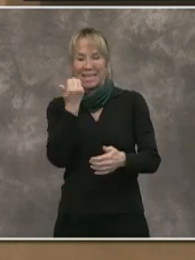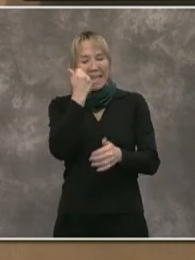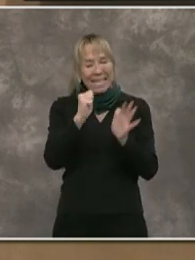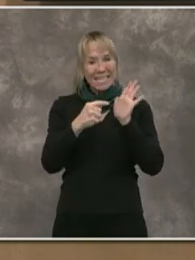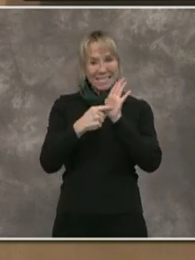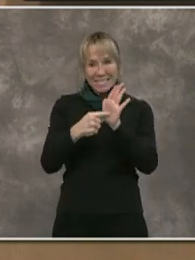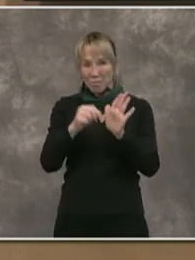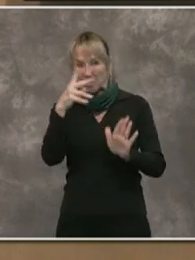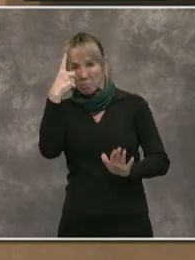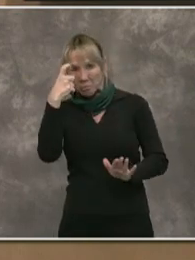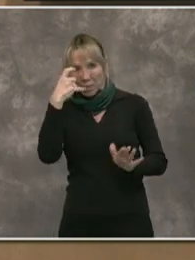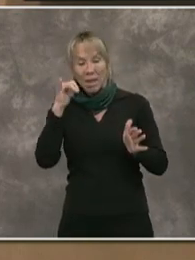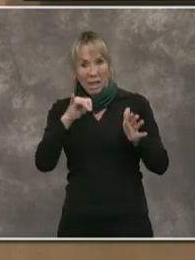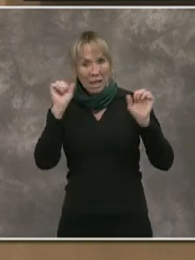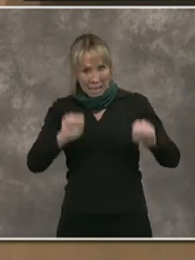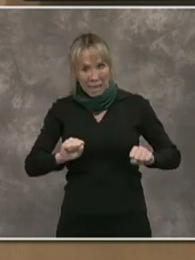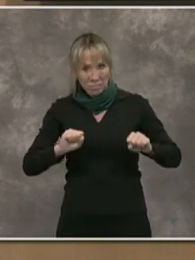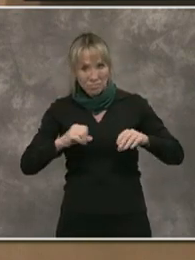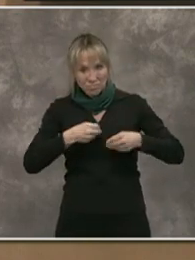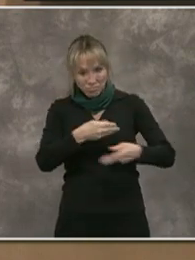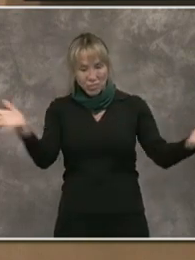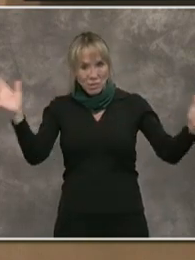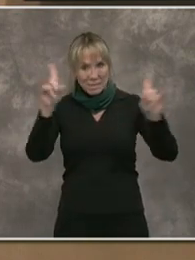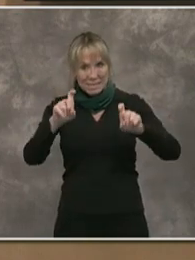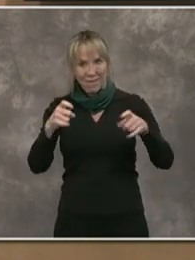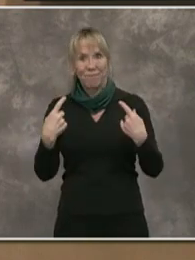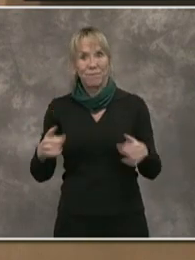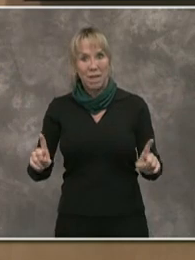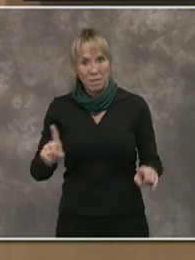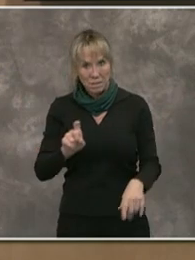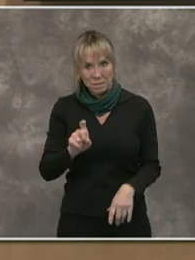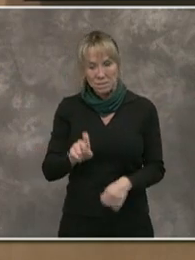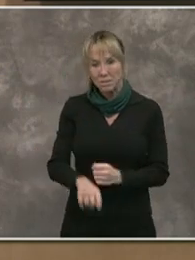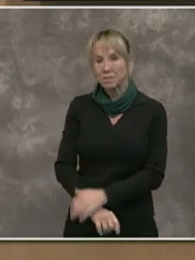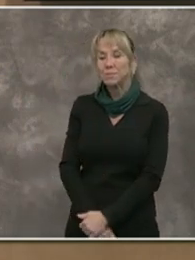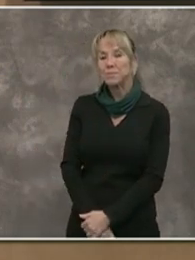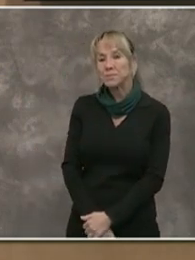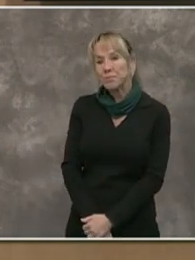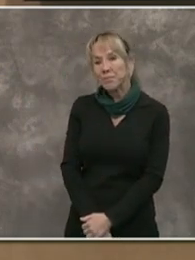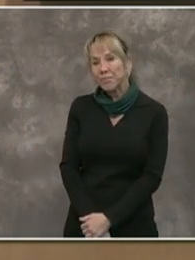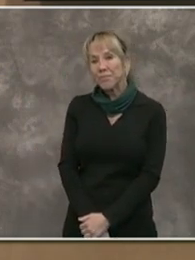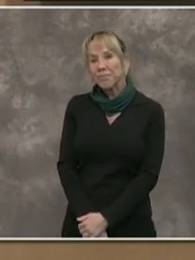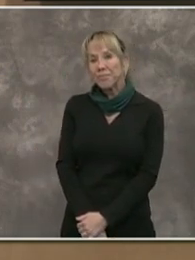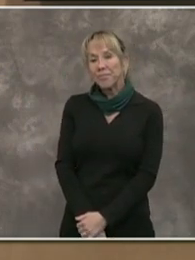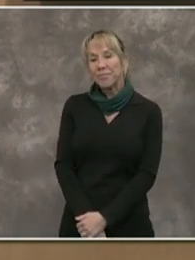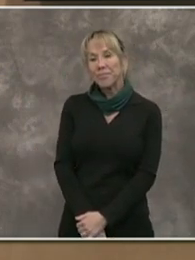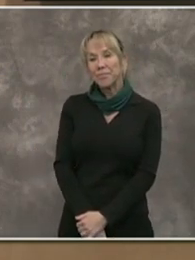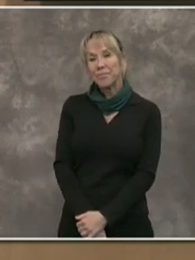have widespread testing finally? Okay, Dr. McDonald's going to answer that question.